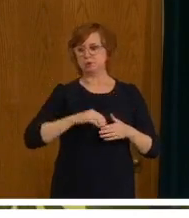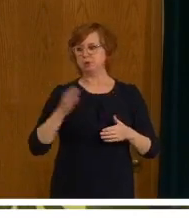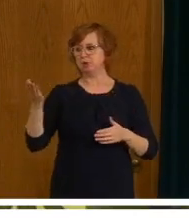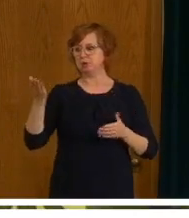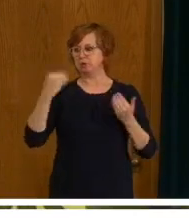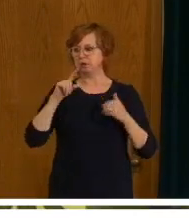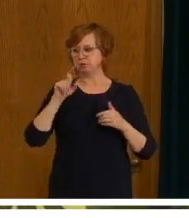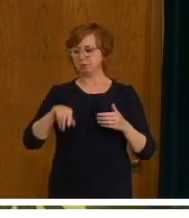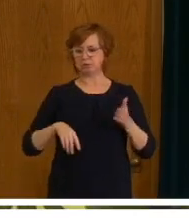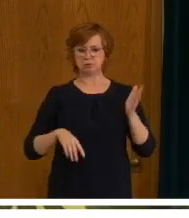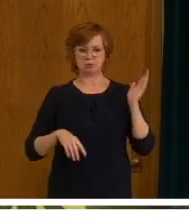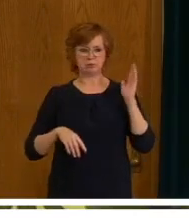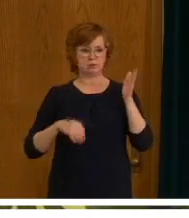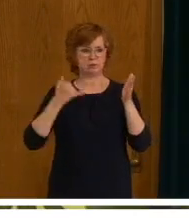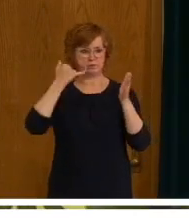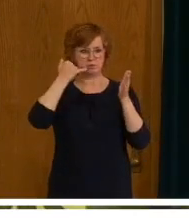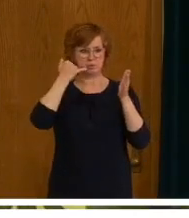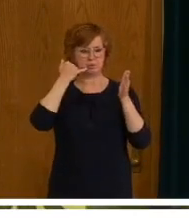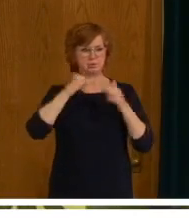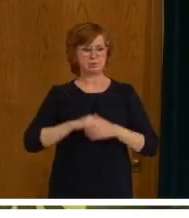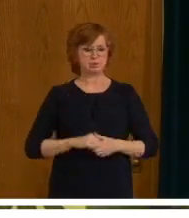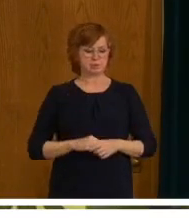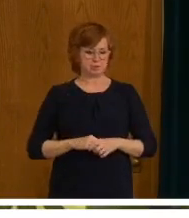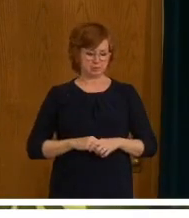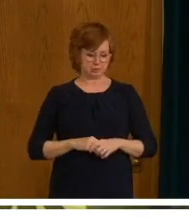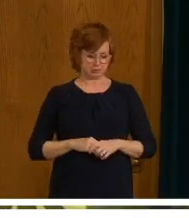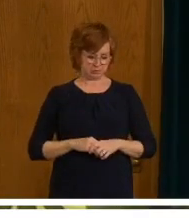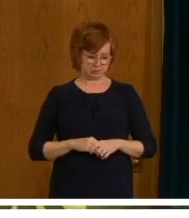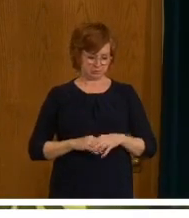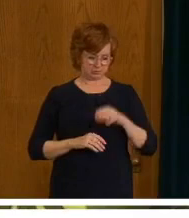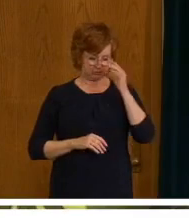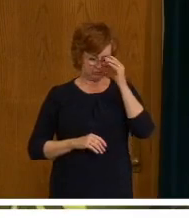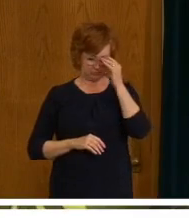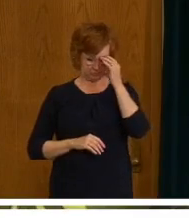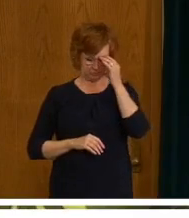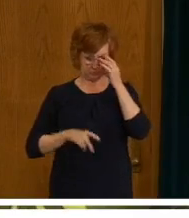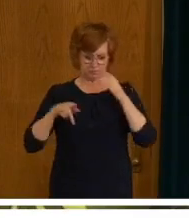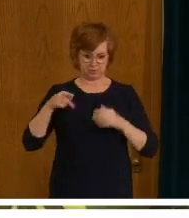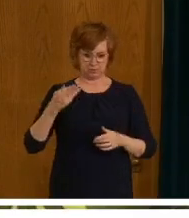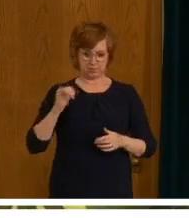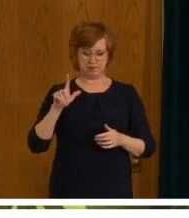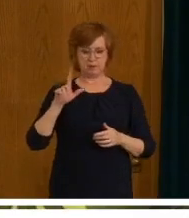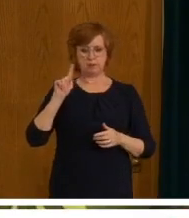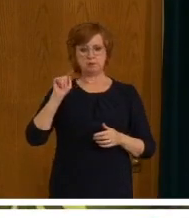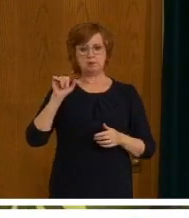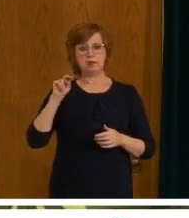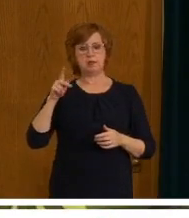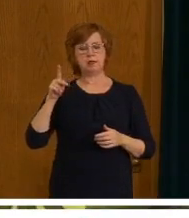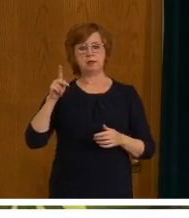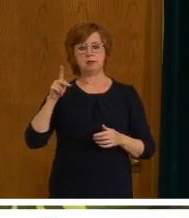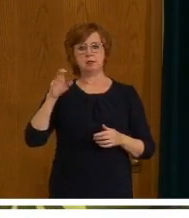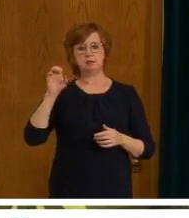We'll take our next question on the line. Operator? We have Phil Tank with the Star Phoenix.